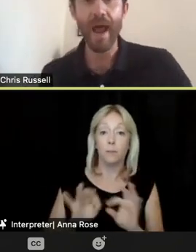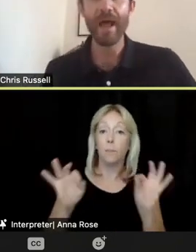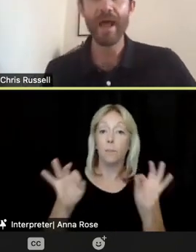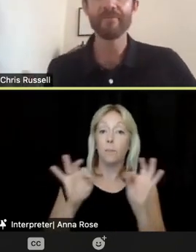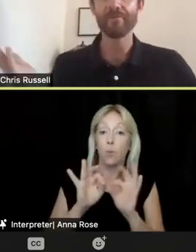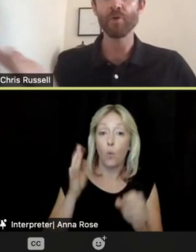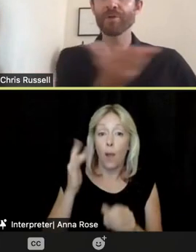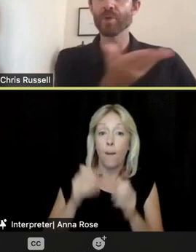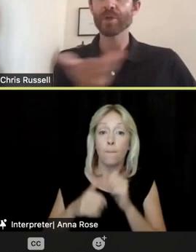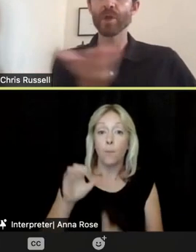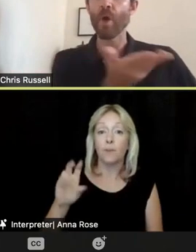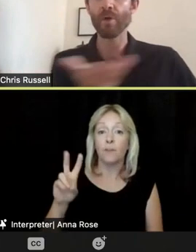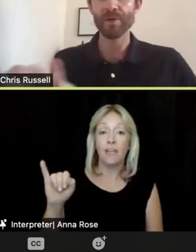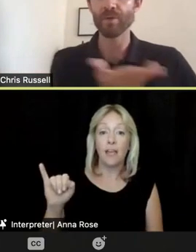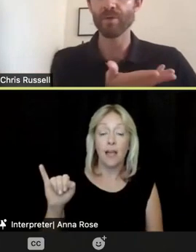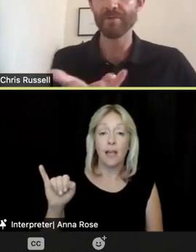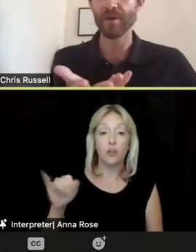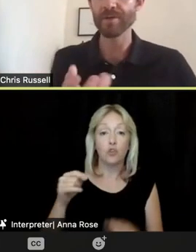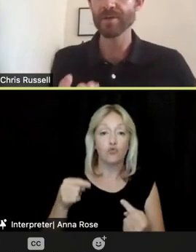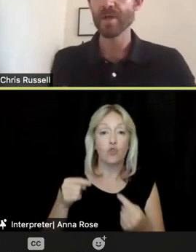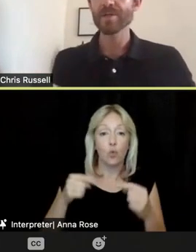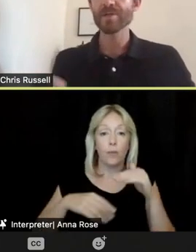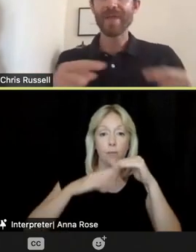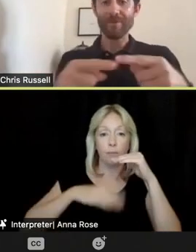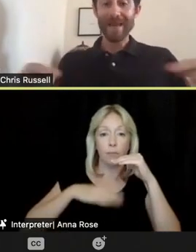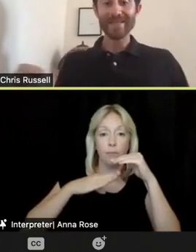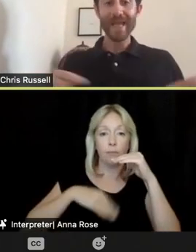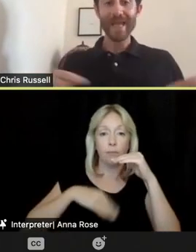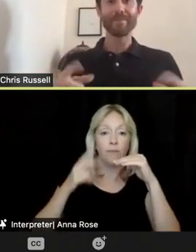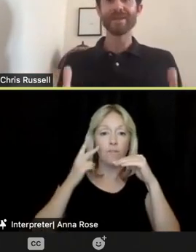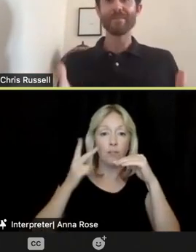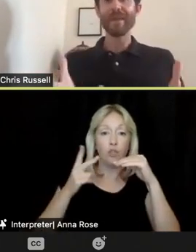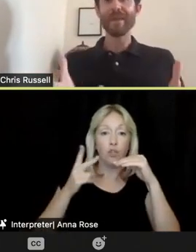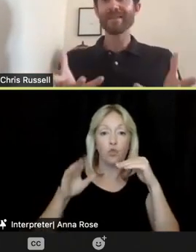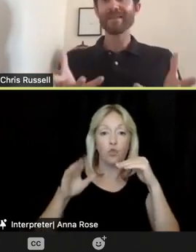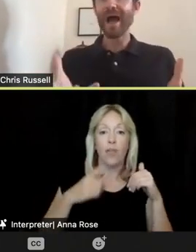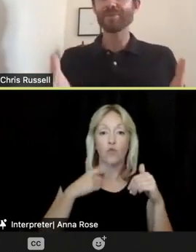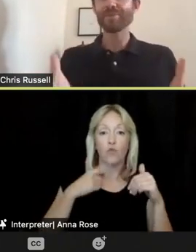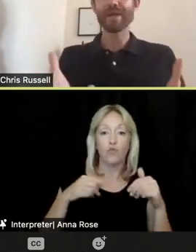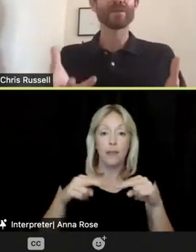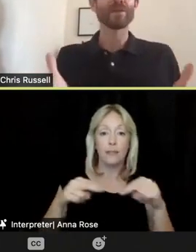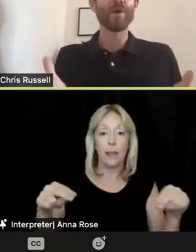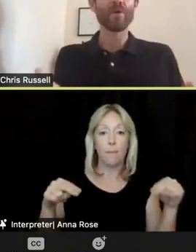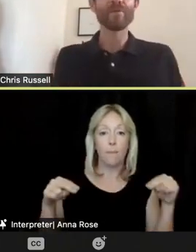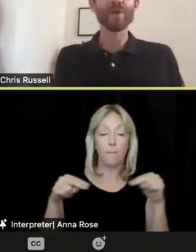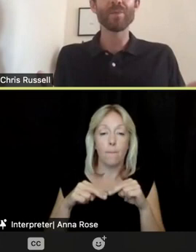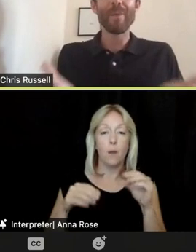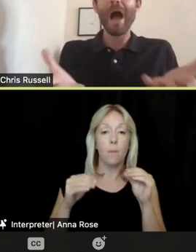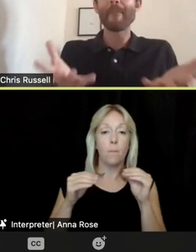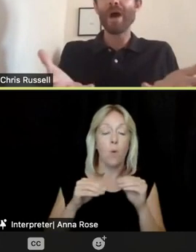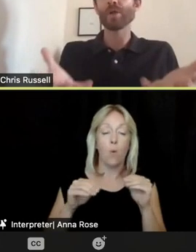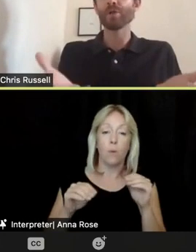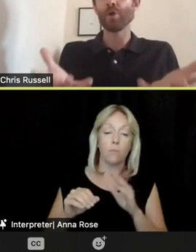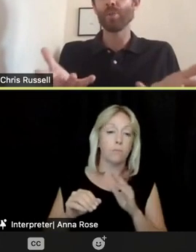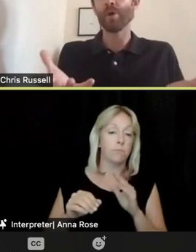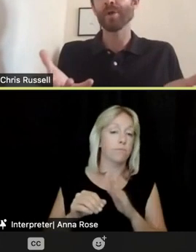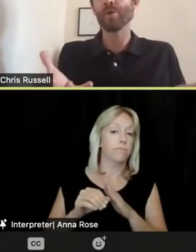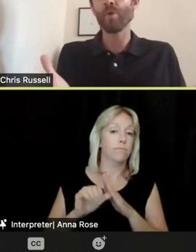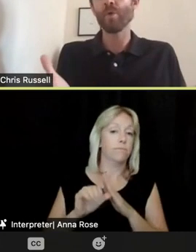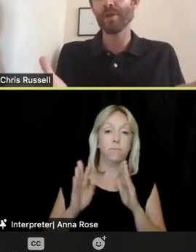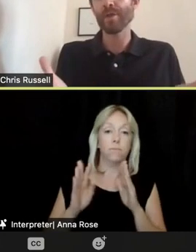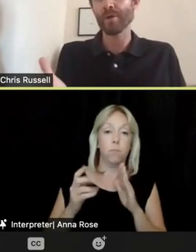with CVI have difficulty with their lower visual fields. So that red tape is going to make that object in the lower field pop out a